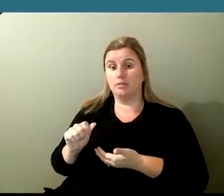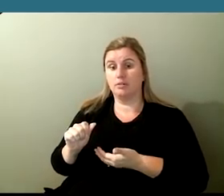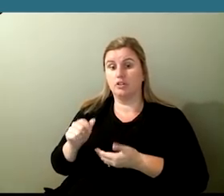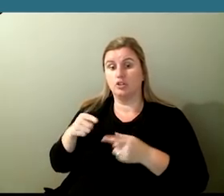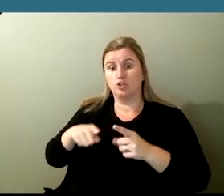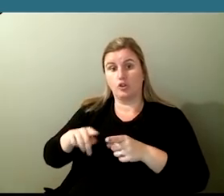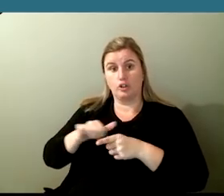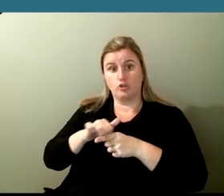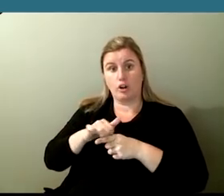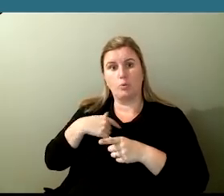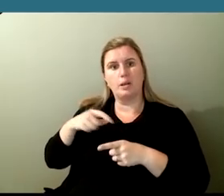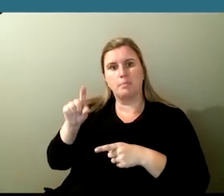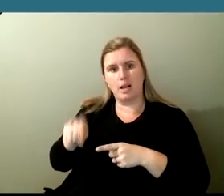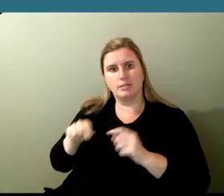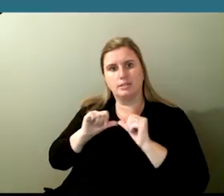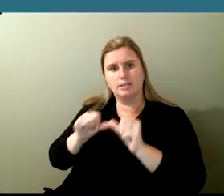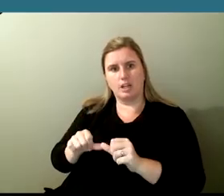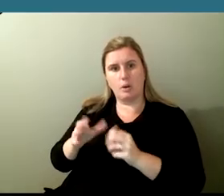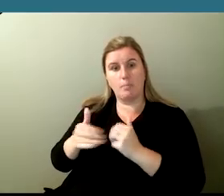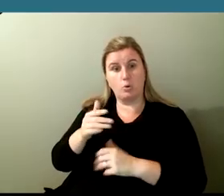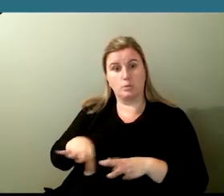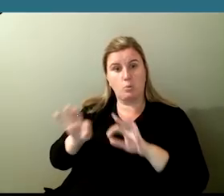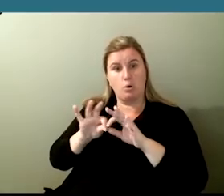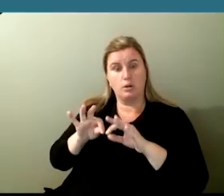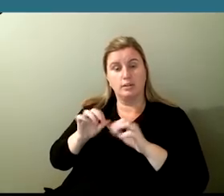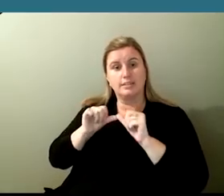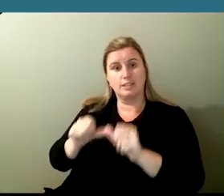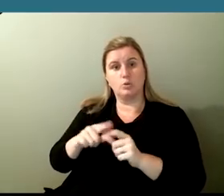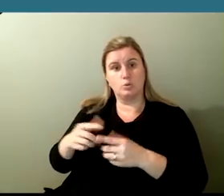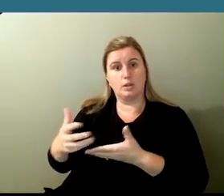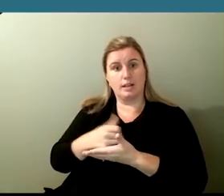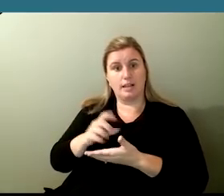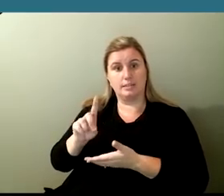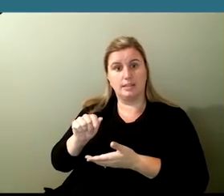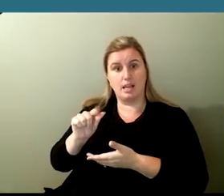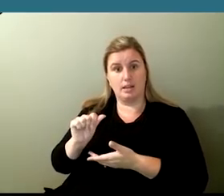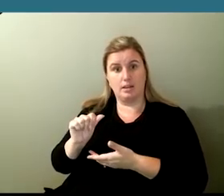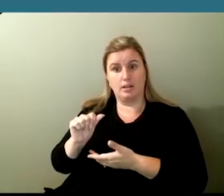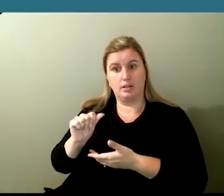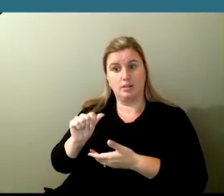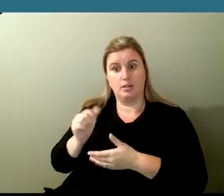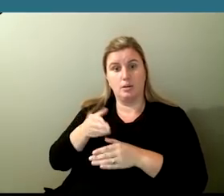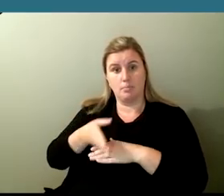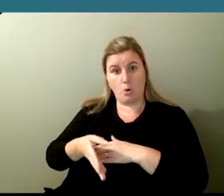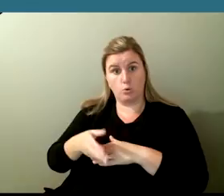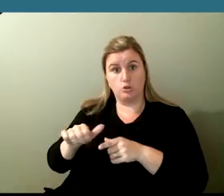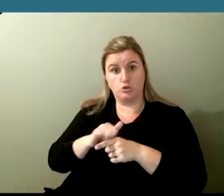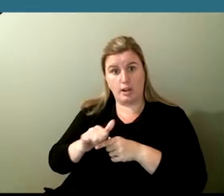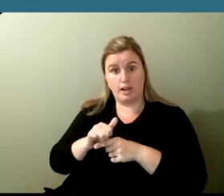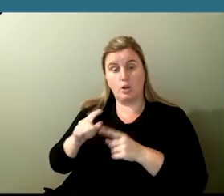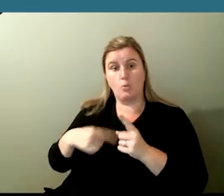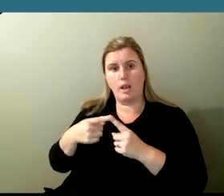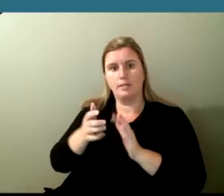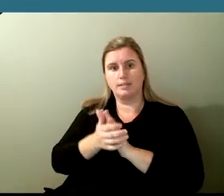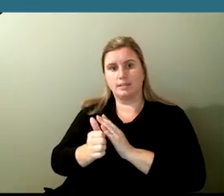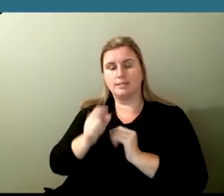during training, we must continue, and most importantly, continue to collect data post-training when the skill